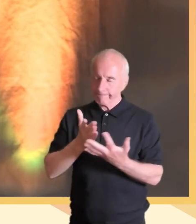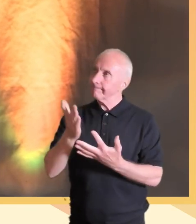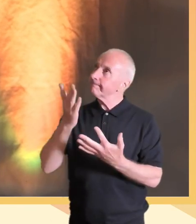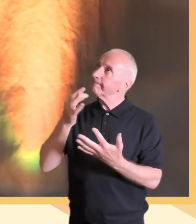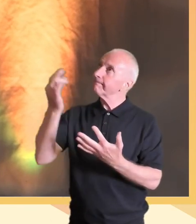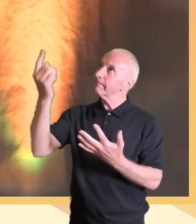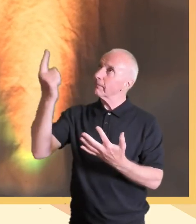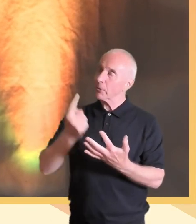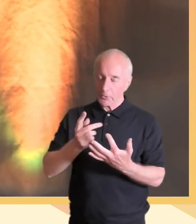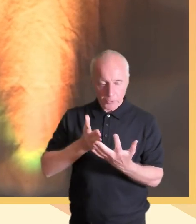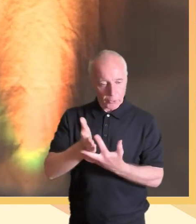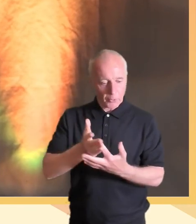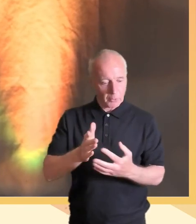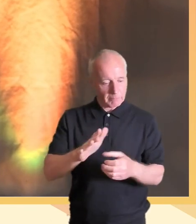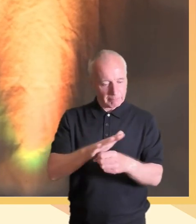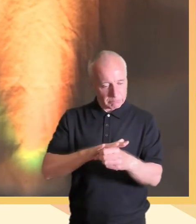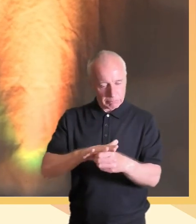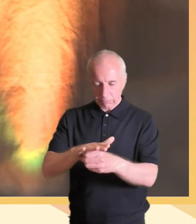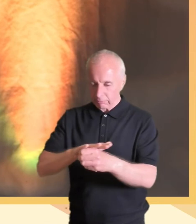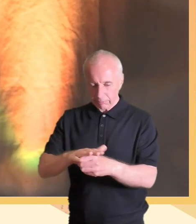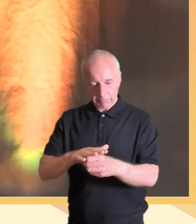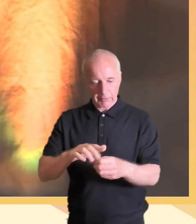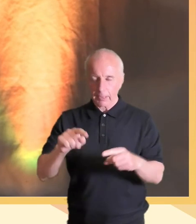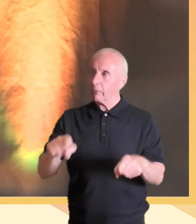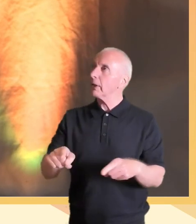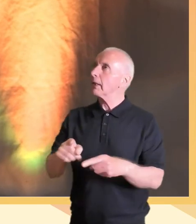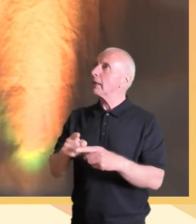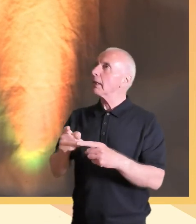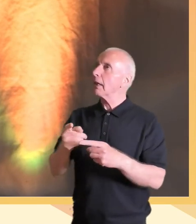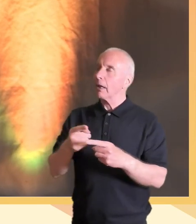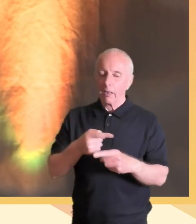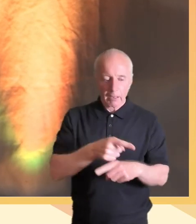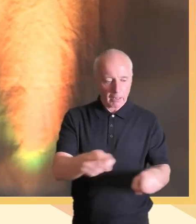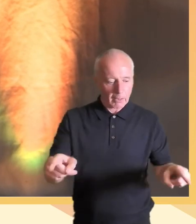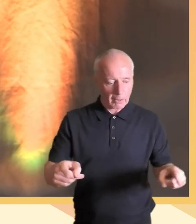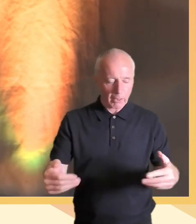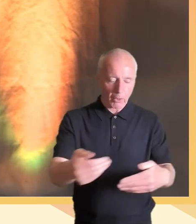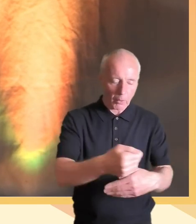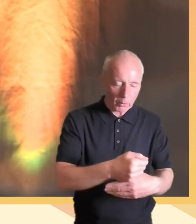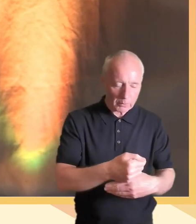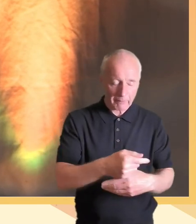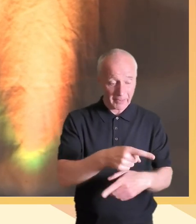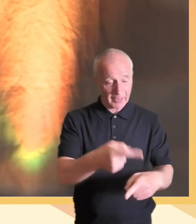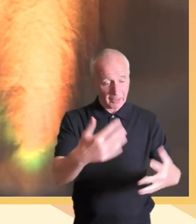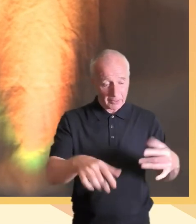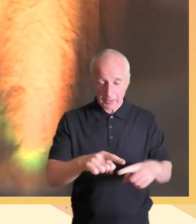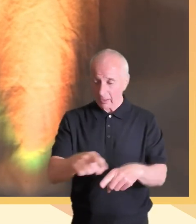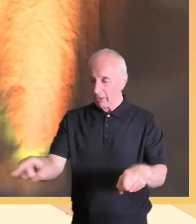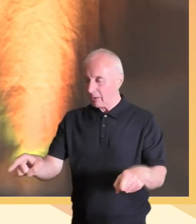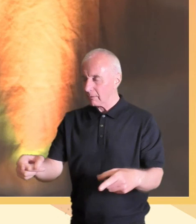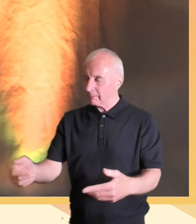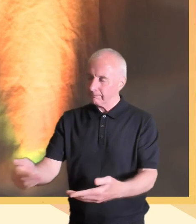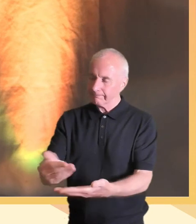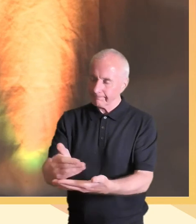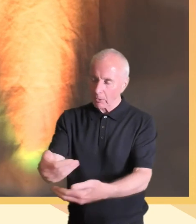will visit those who are lonely, hold those who are hurting, share the tears of those who are broken, reach out